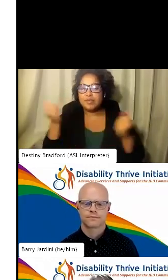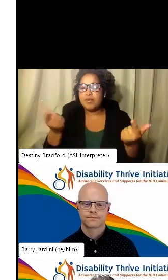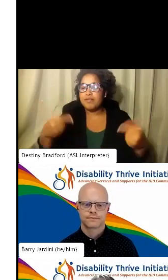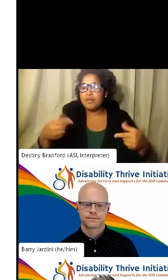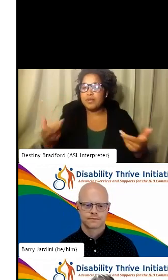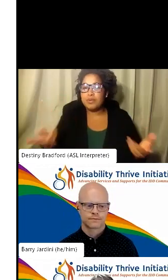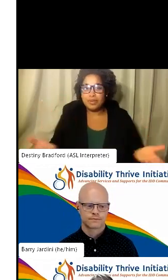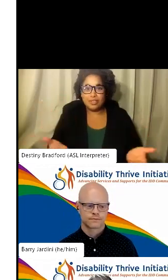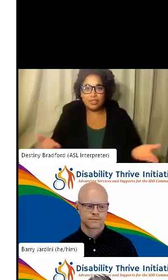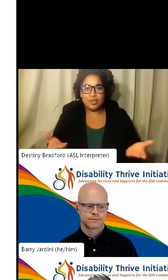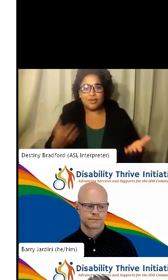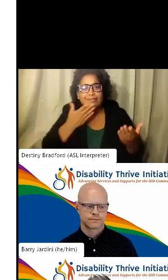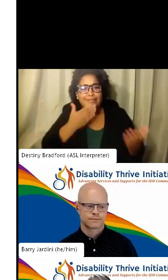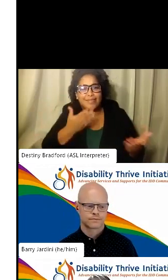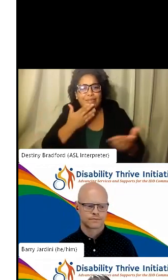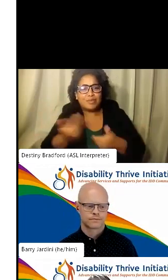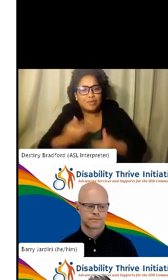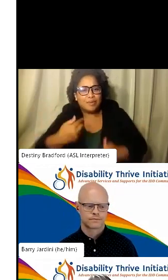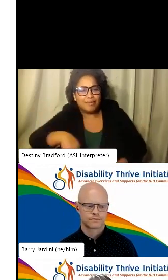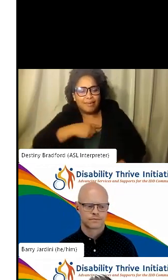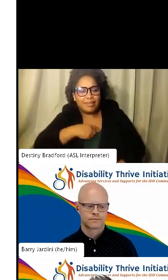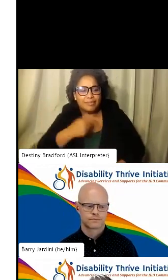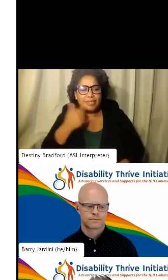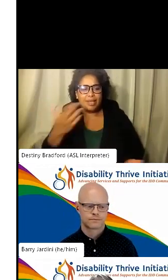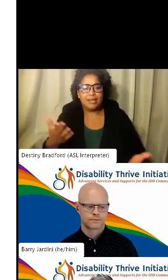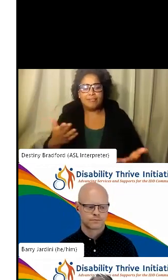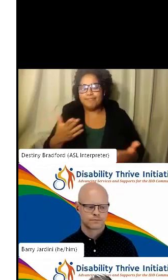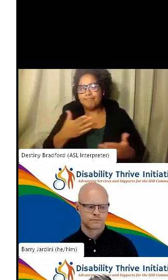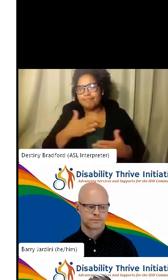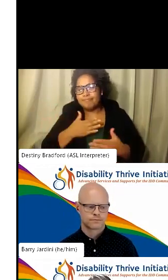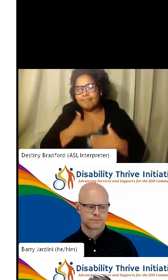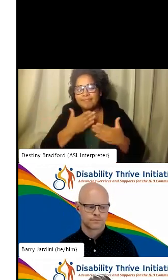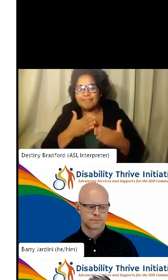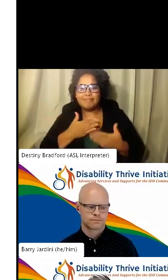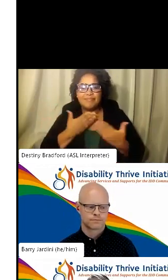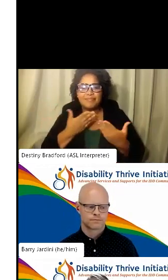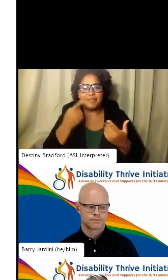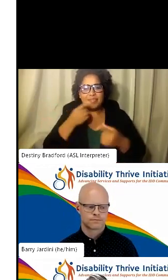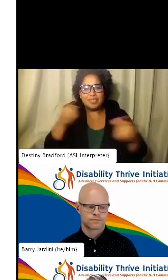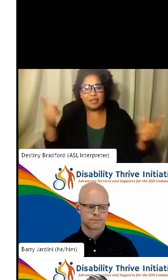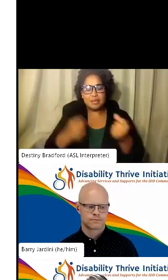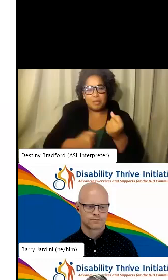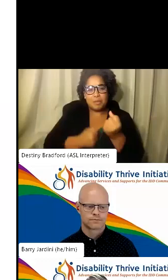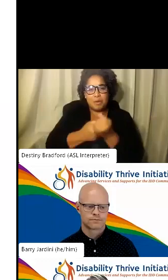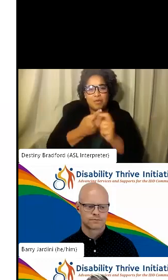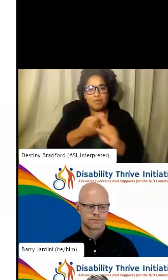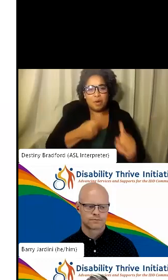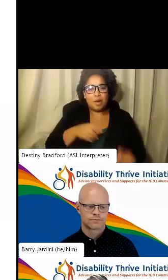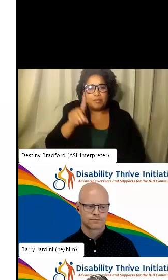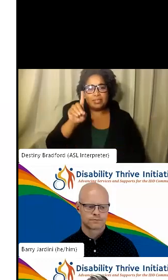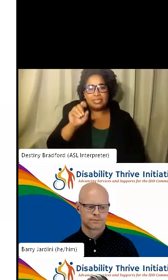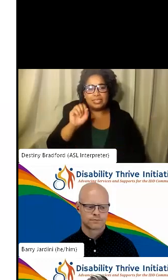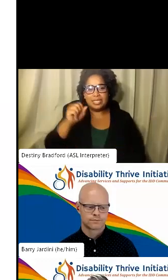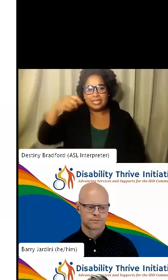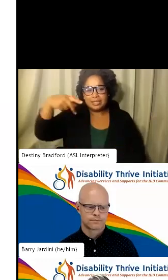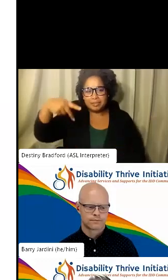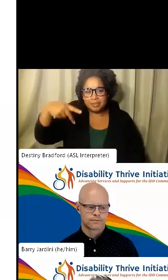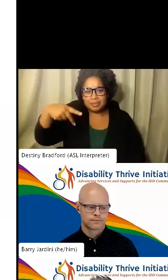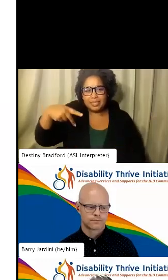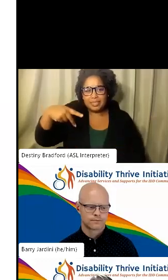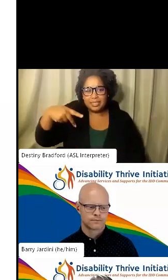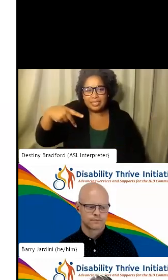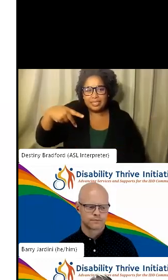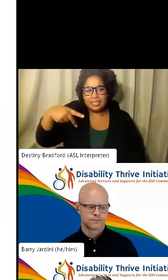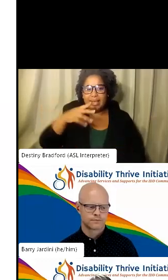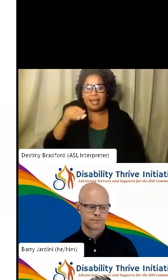in attendance for joining us. I am pleased to announce that with the support of the Department of Developmental Services and